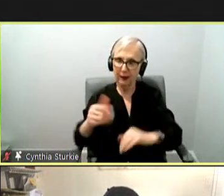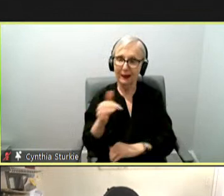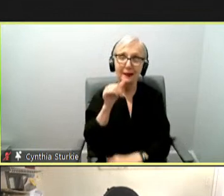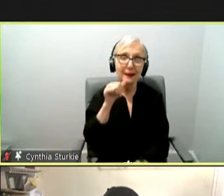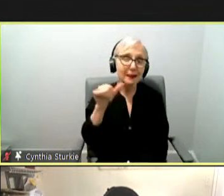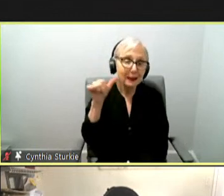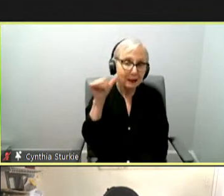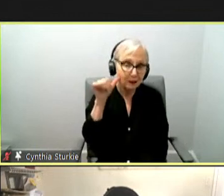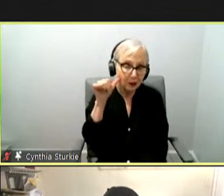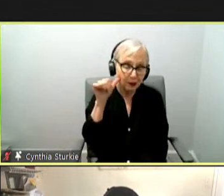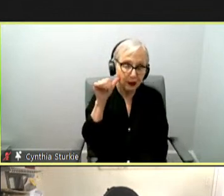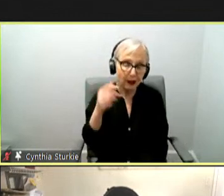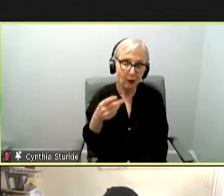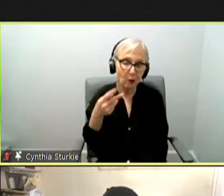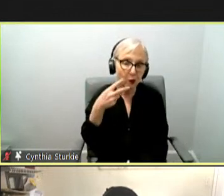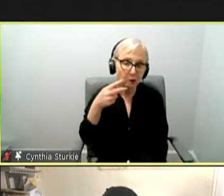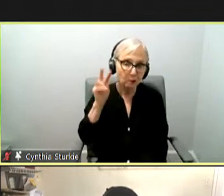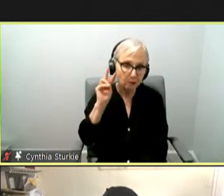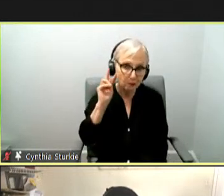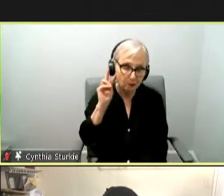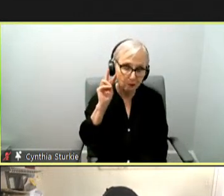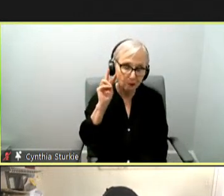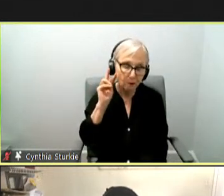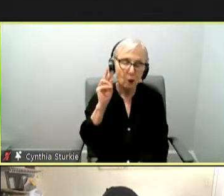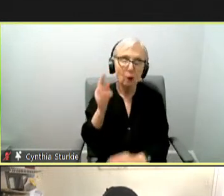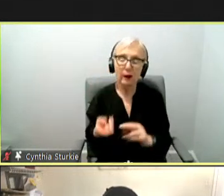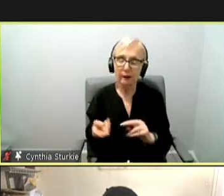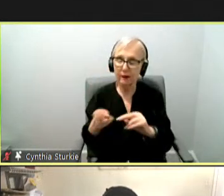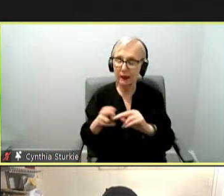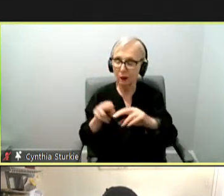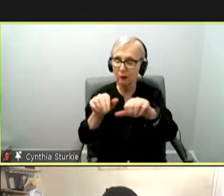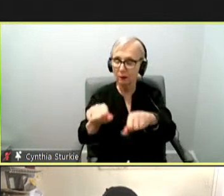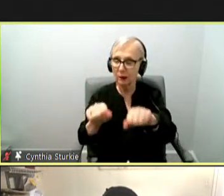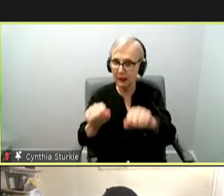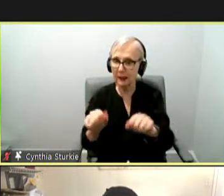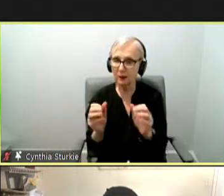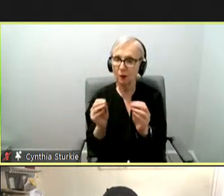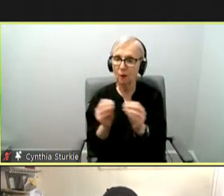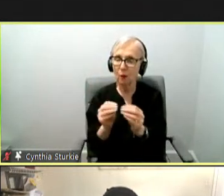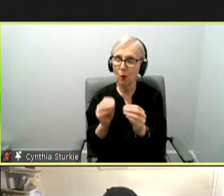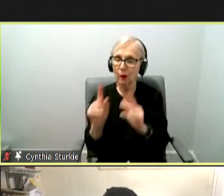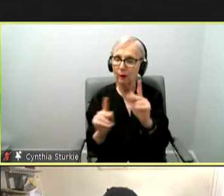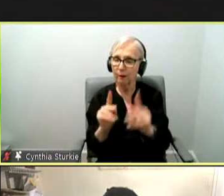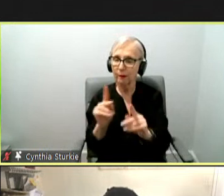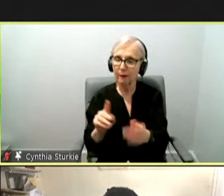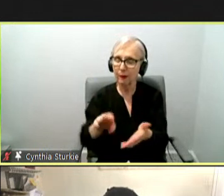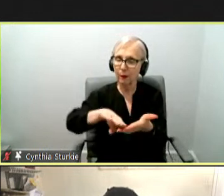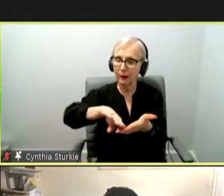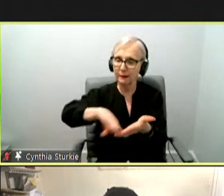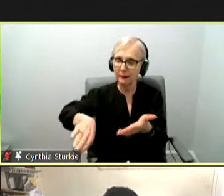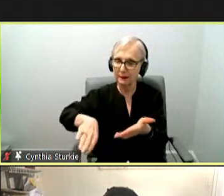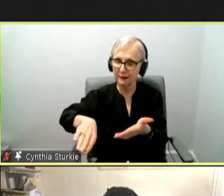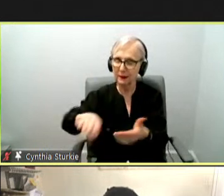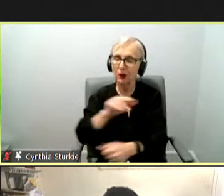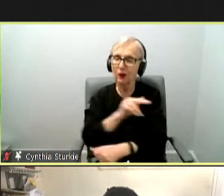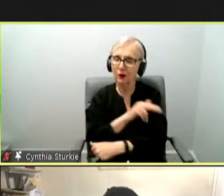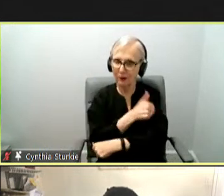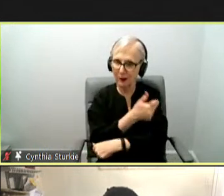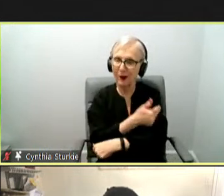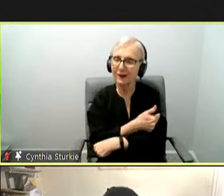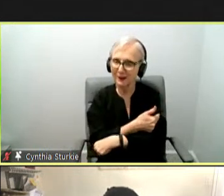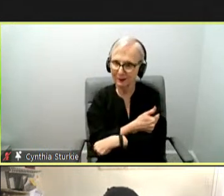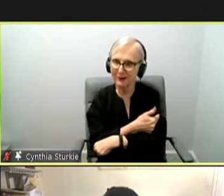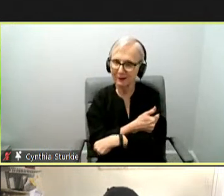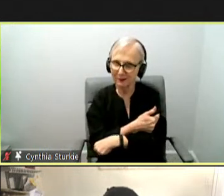before. So we do have increasing capacity as more and more people with COVID are being discharged from the hospitals. And